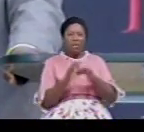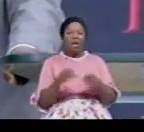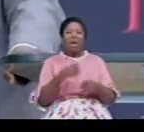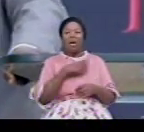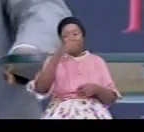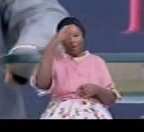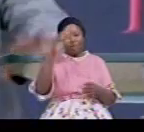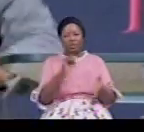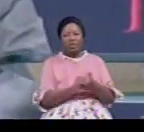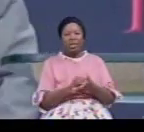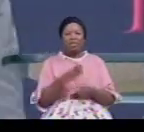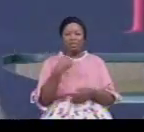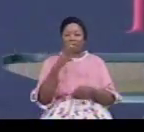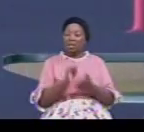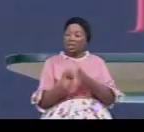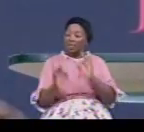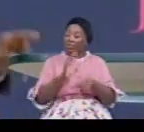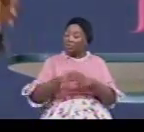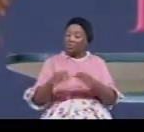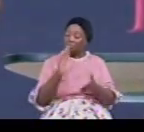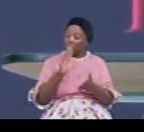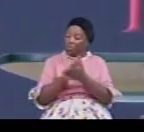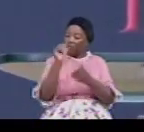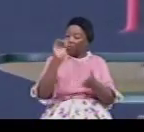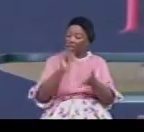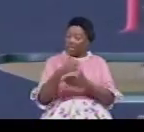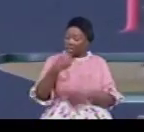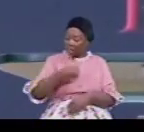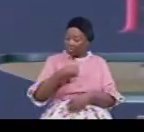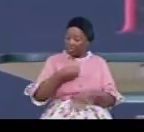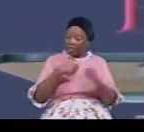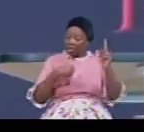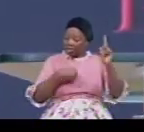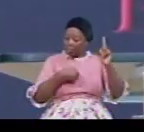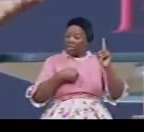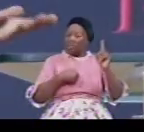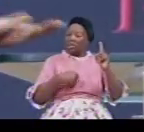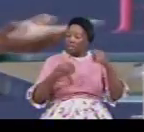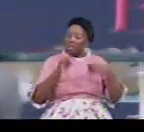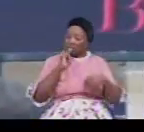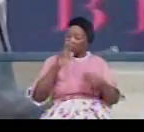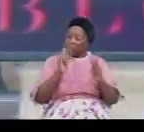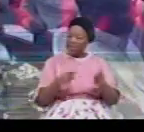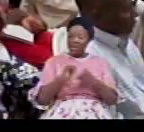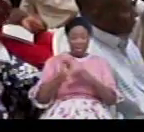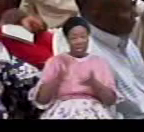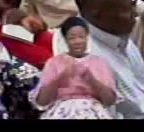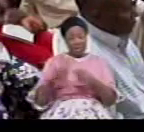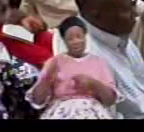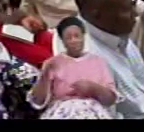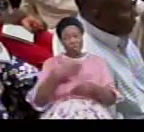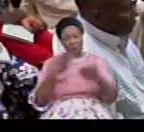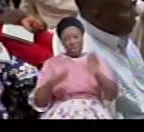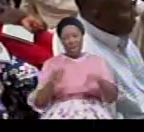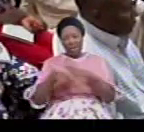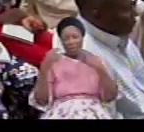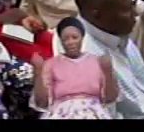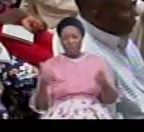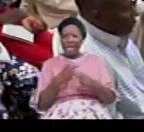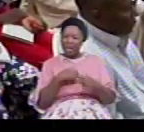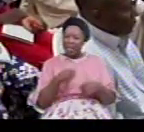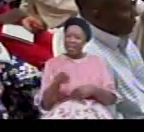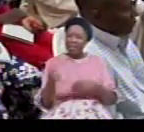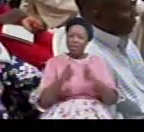if you don't believe that I am he, you will die in your sins. And these people, they went